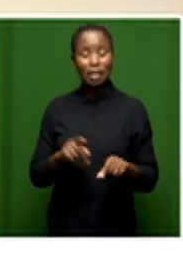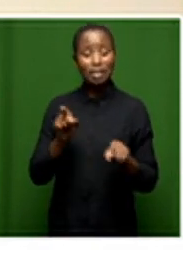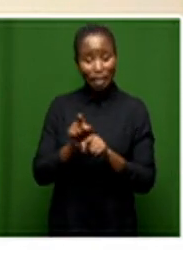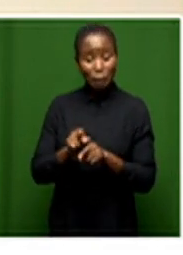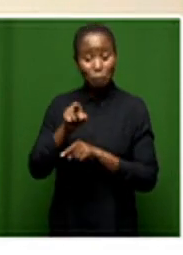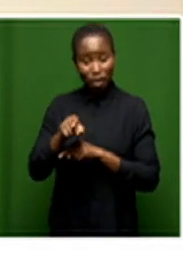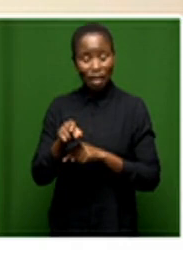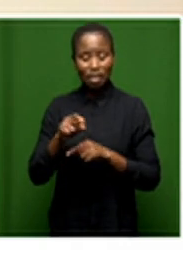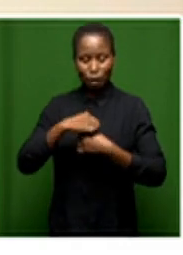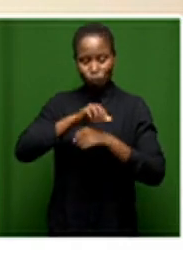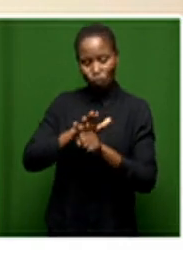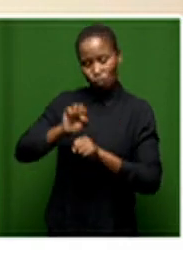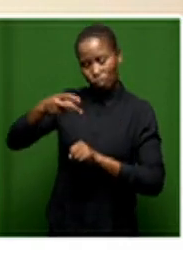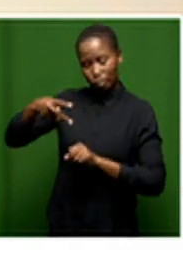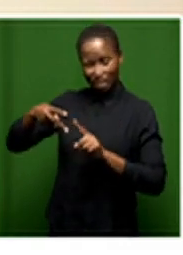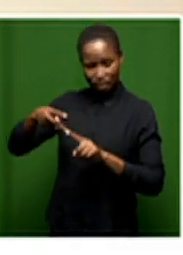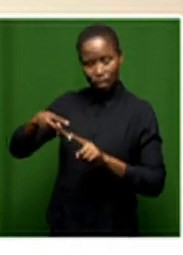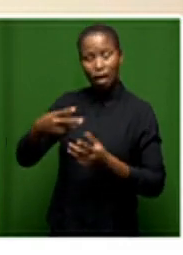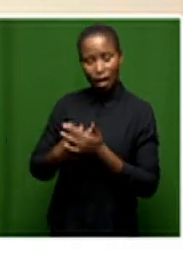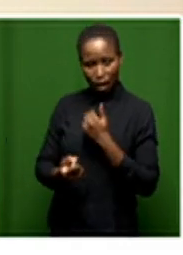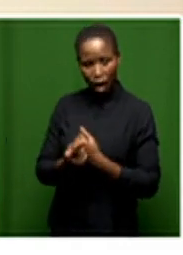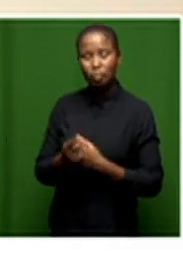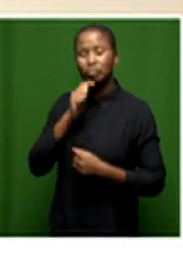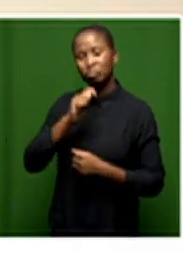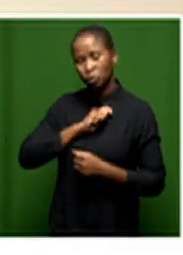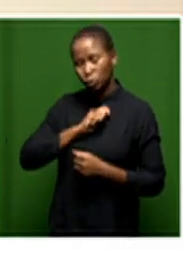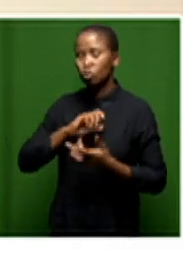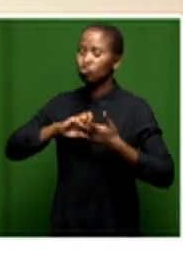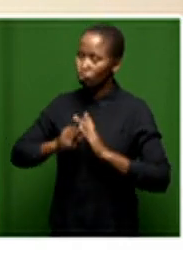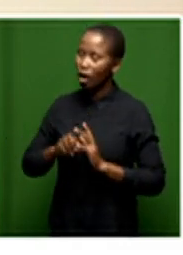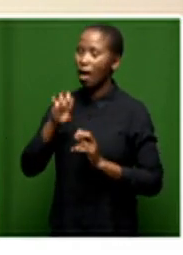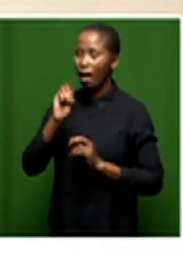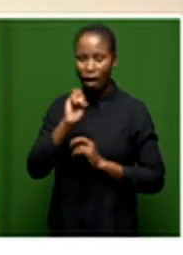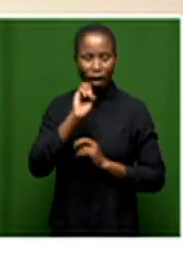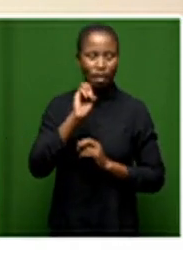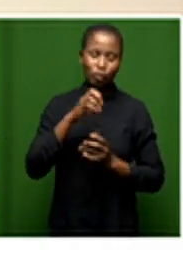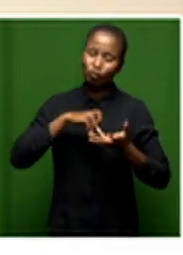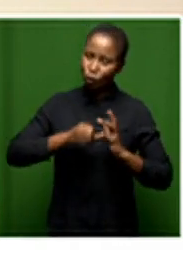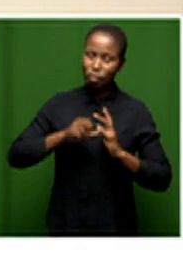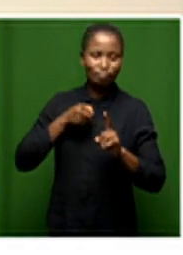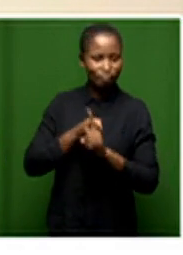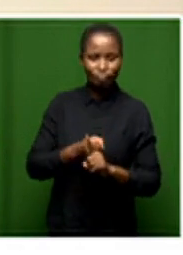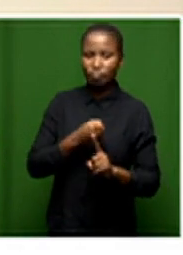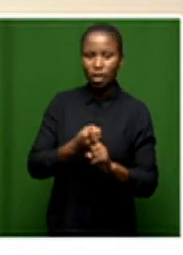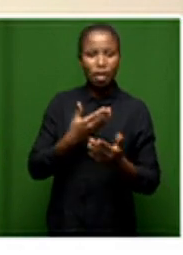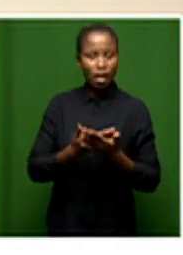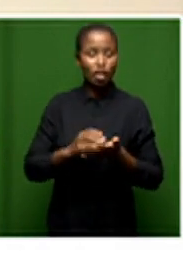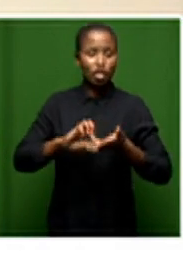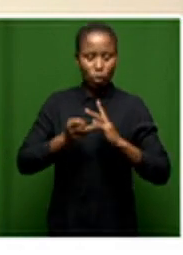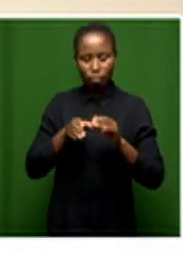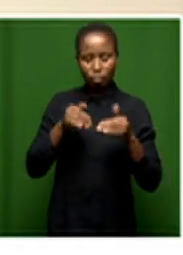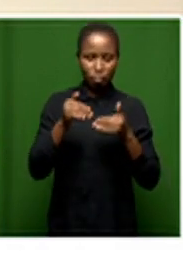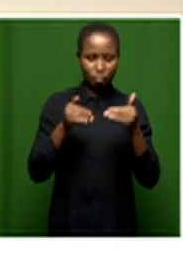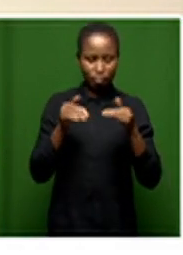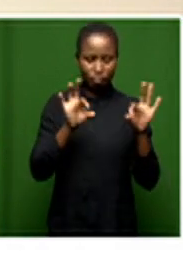variants. I think what we're really trying, and I think everyone in the world is trying, is to be able to contain the virus